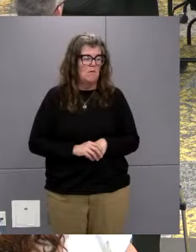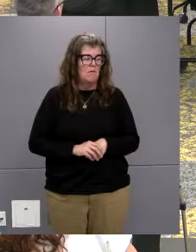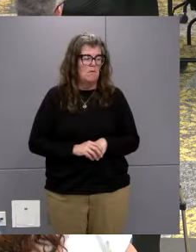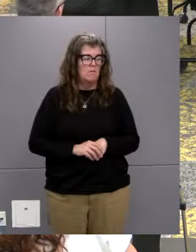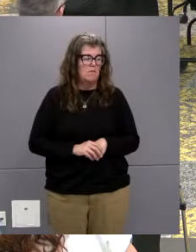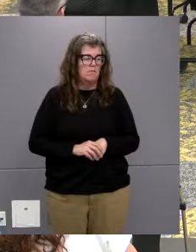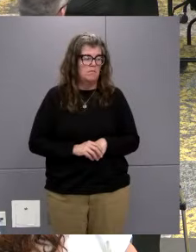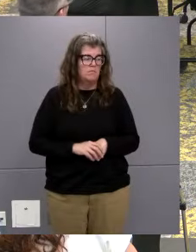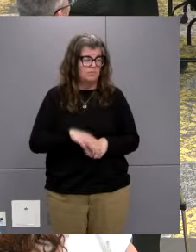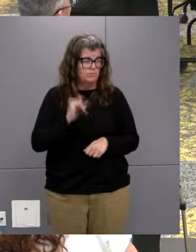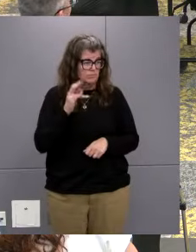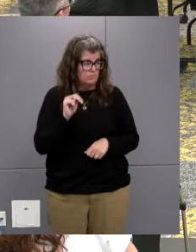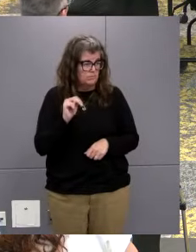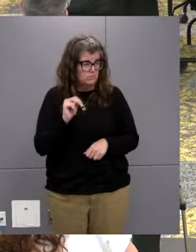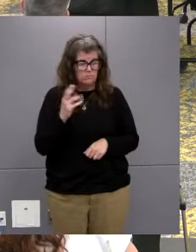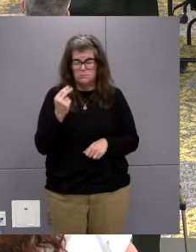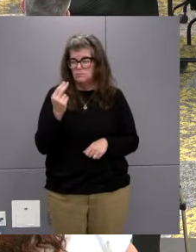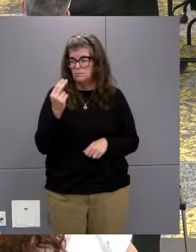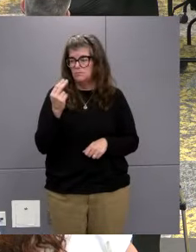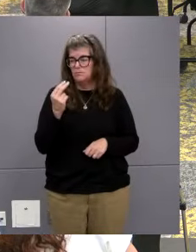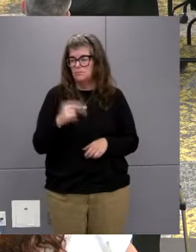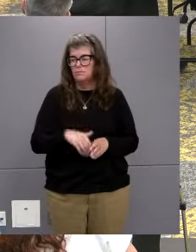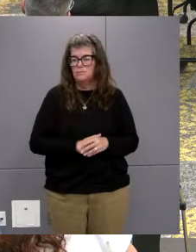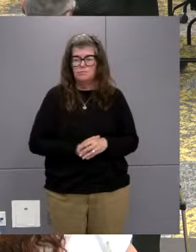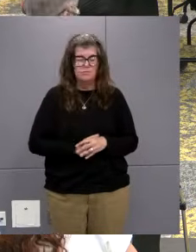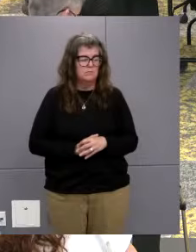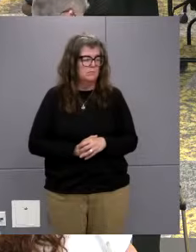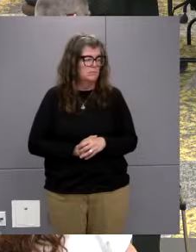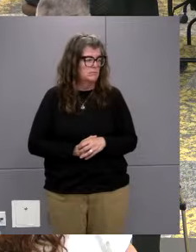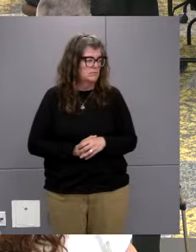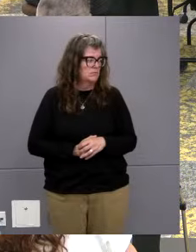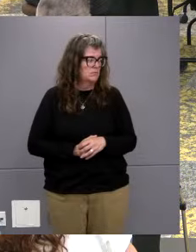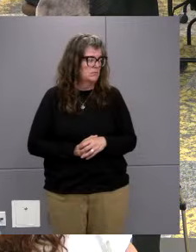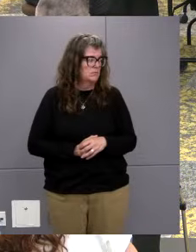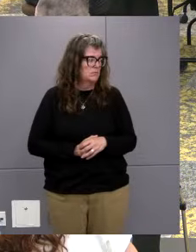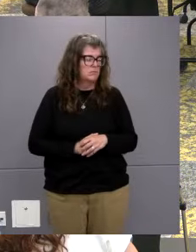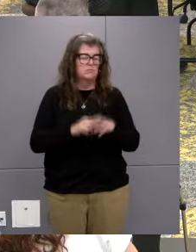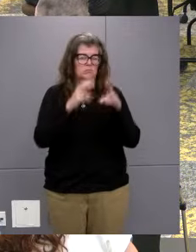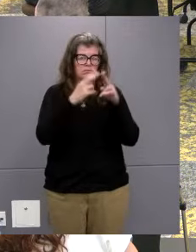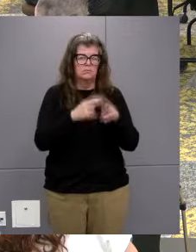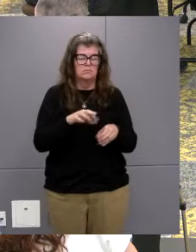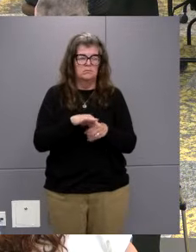Did you have something, John? No. Okay. Roll call vote.